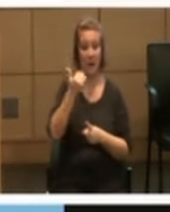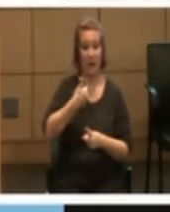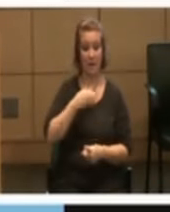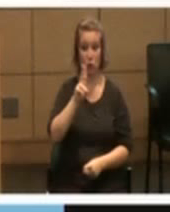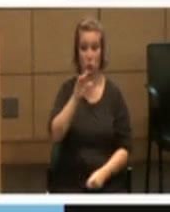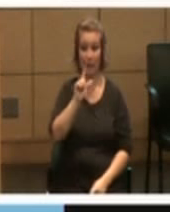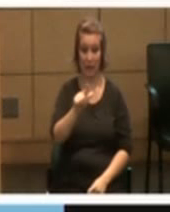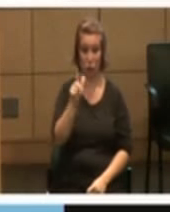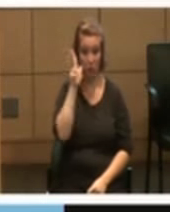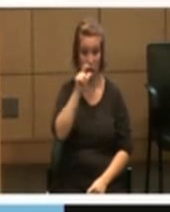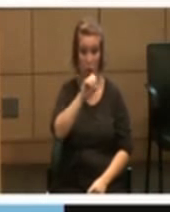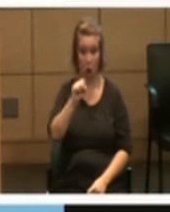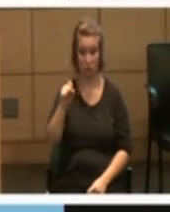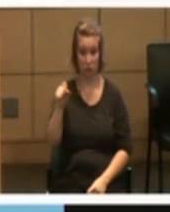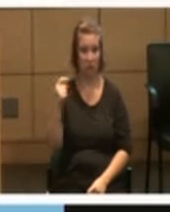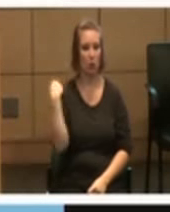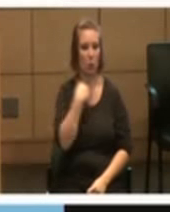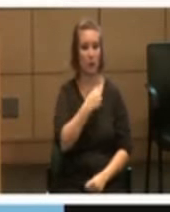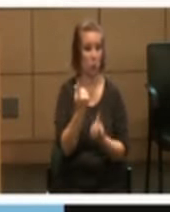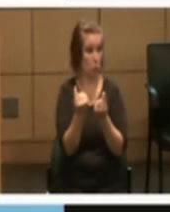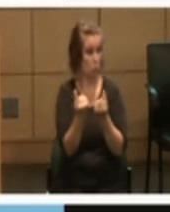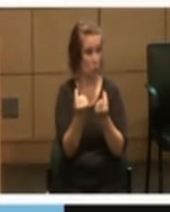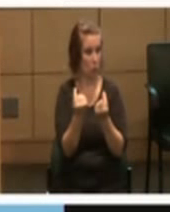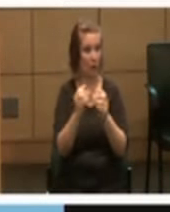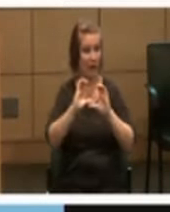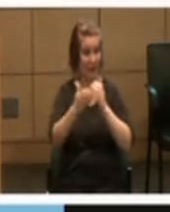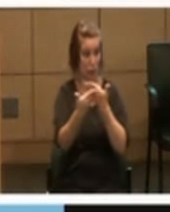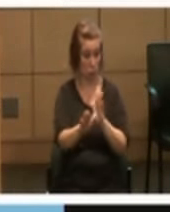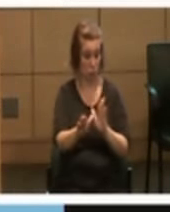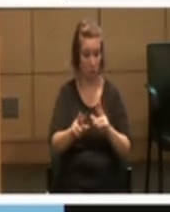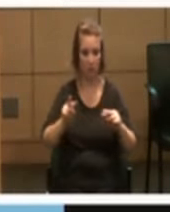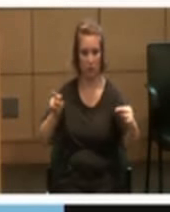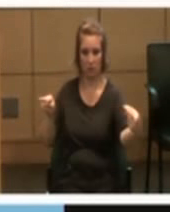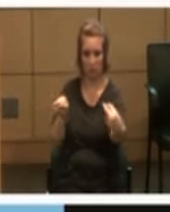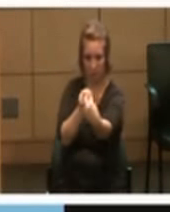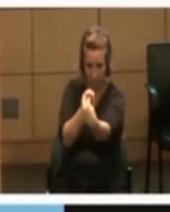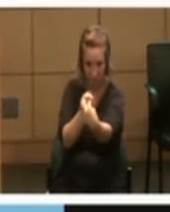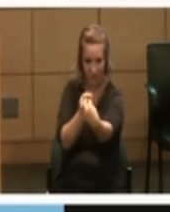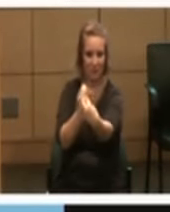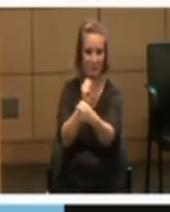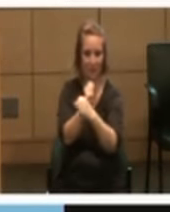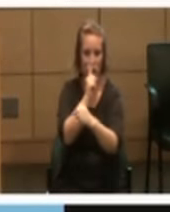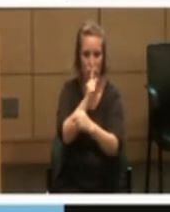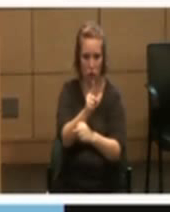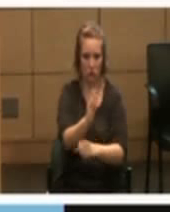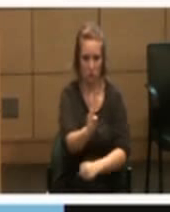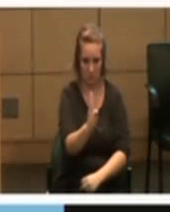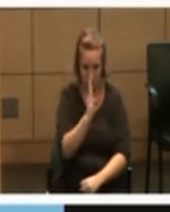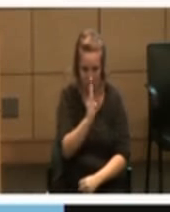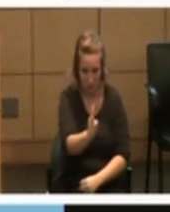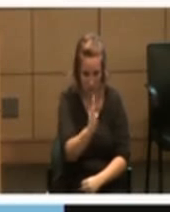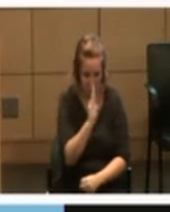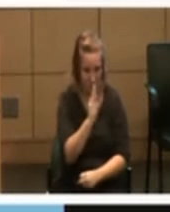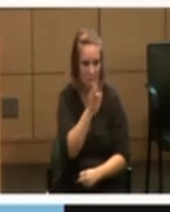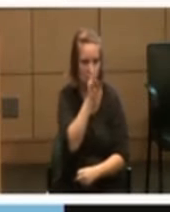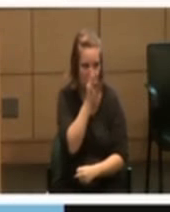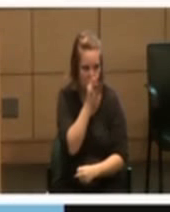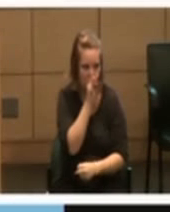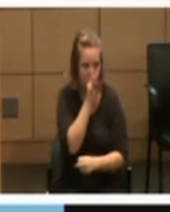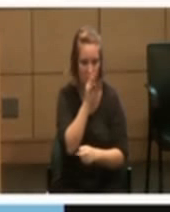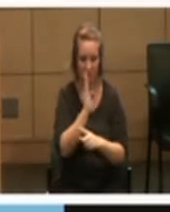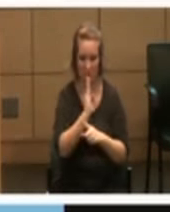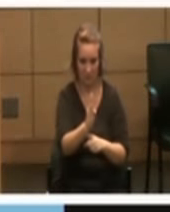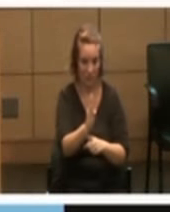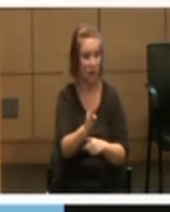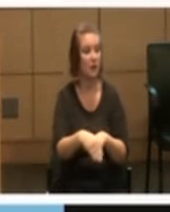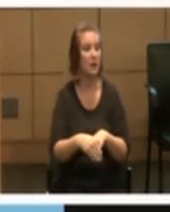unilateral hearing loss, we'll face them in the classroom so that they have the normal hearing ear near the target speech or the teacher, for instance,